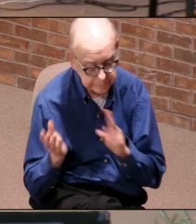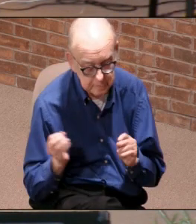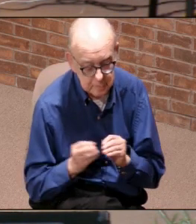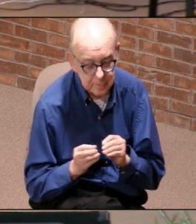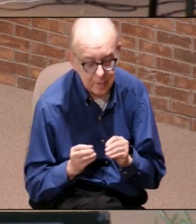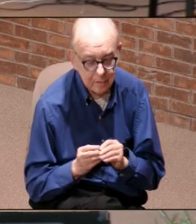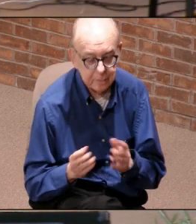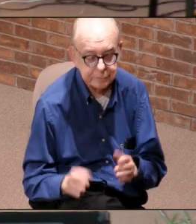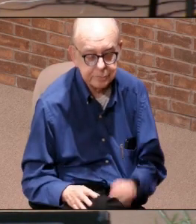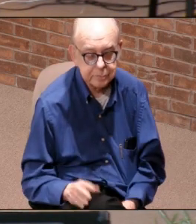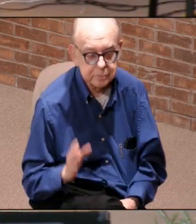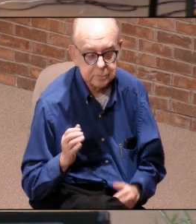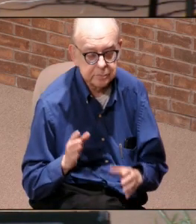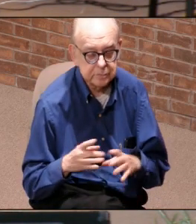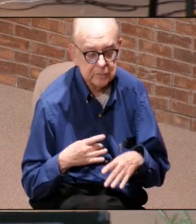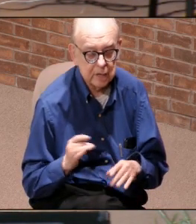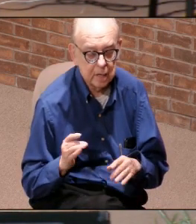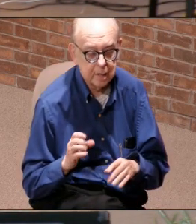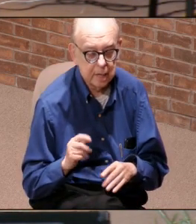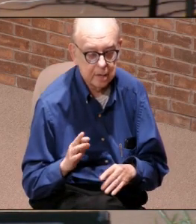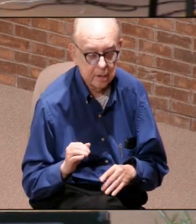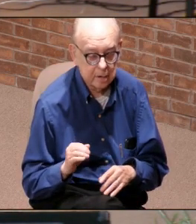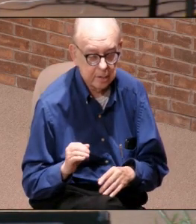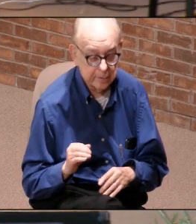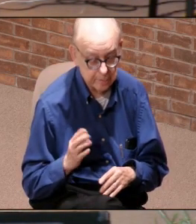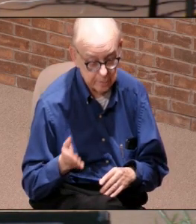love that car, because that's where you're going to be.